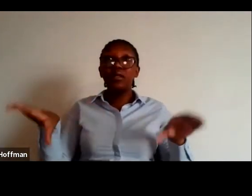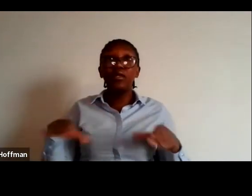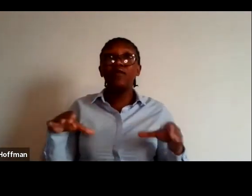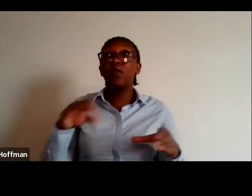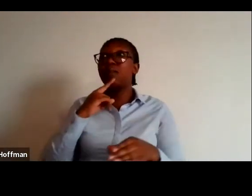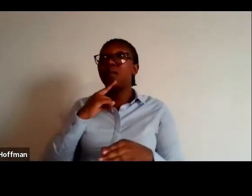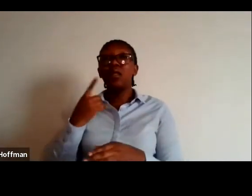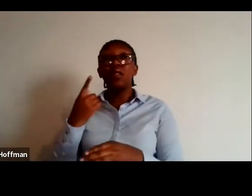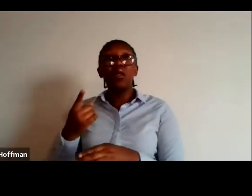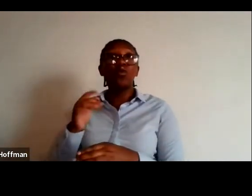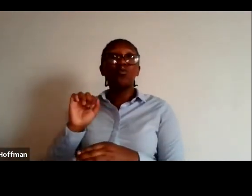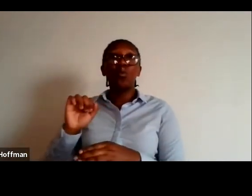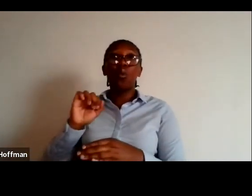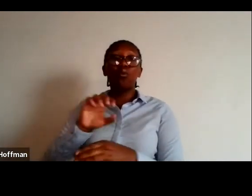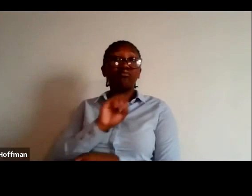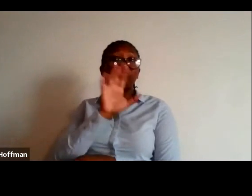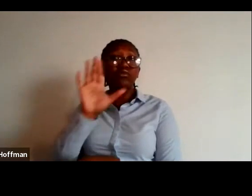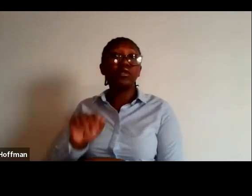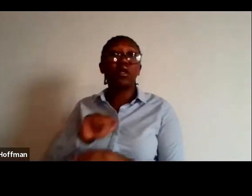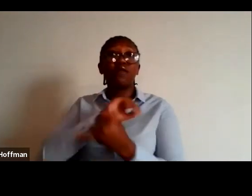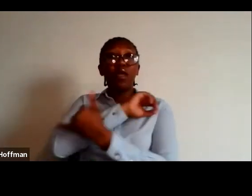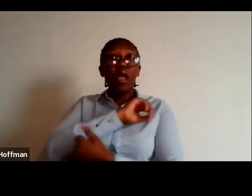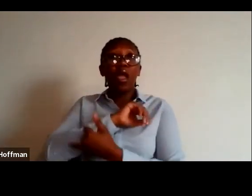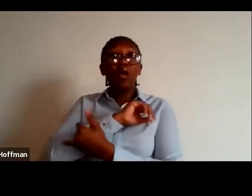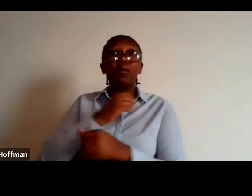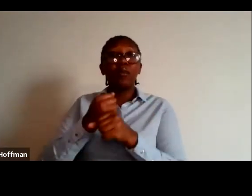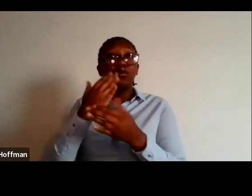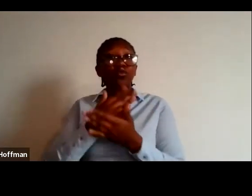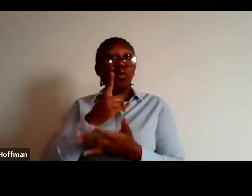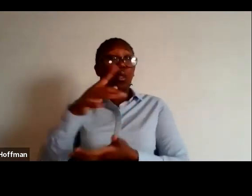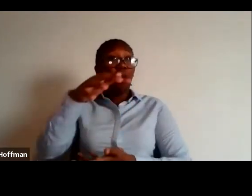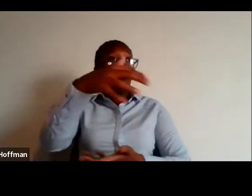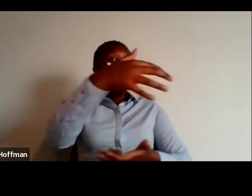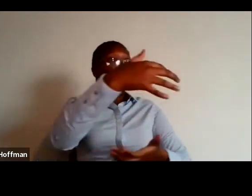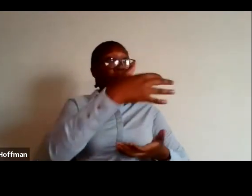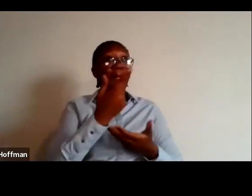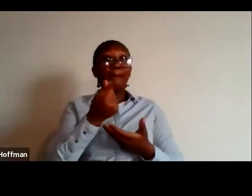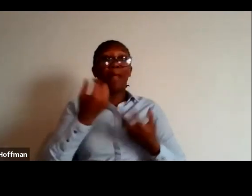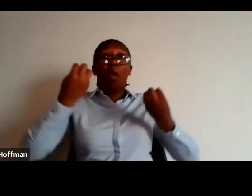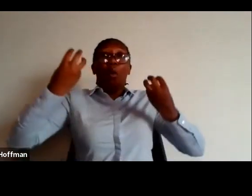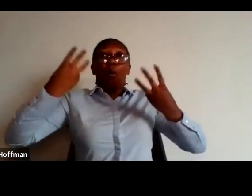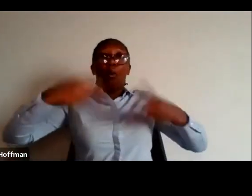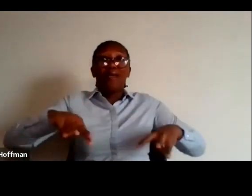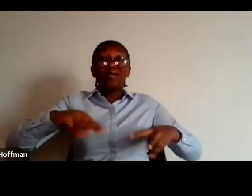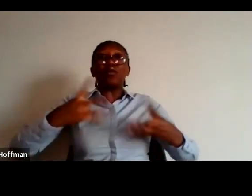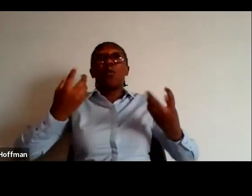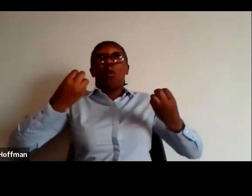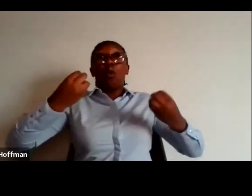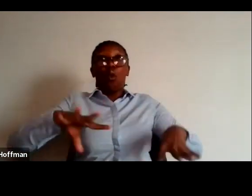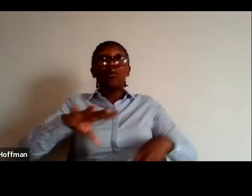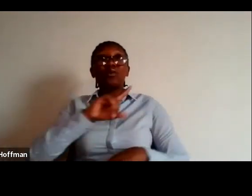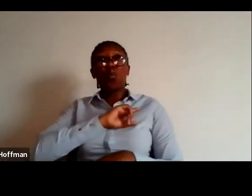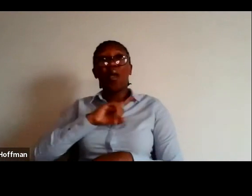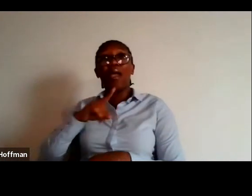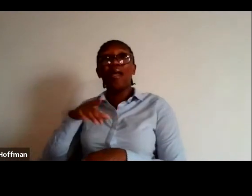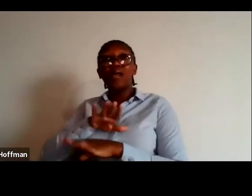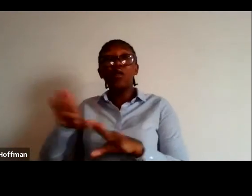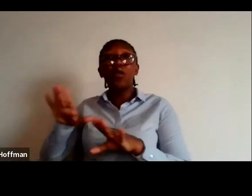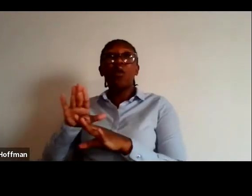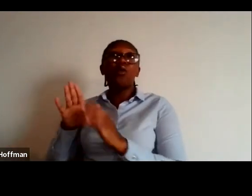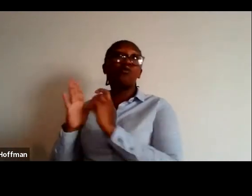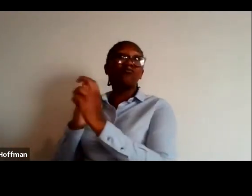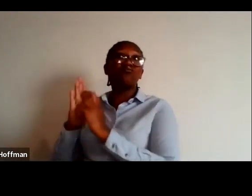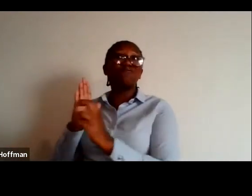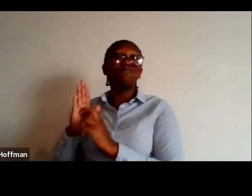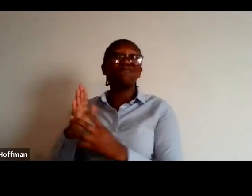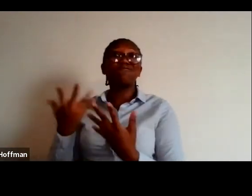countries or the nation states to collect the revenue that are supposed to be used to support their program, to maintain the